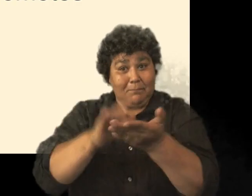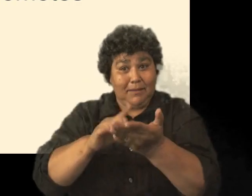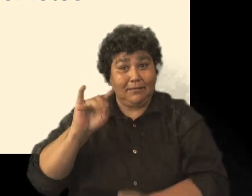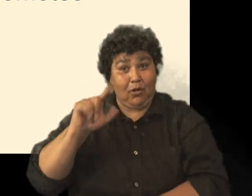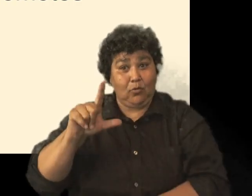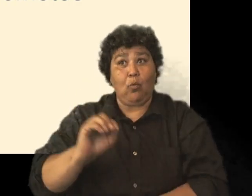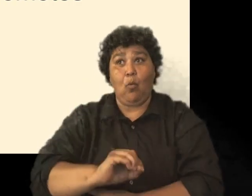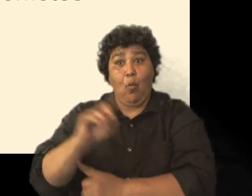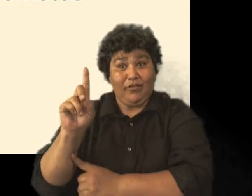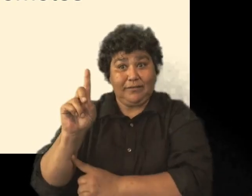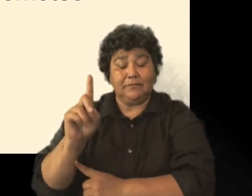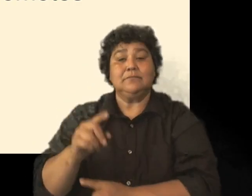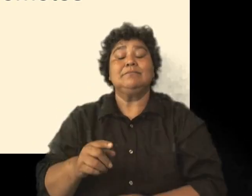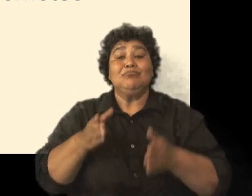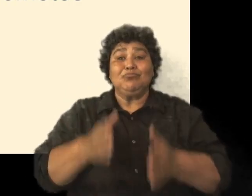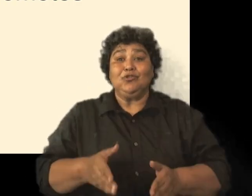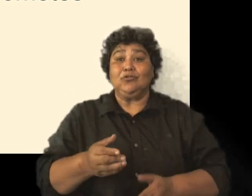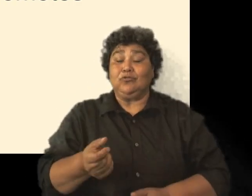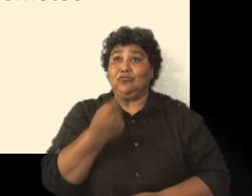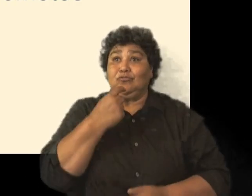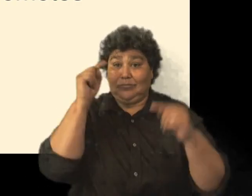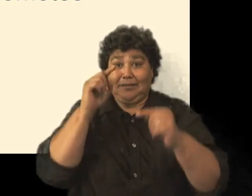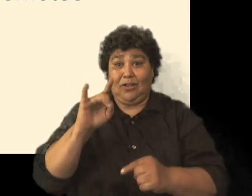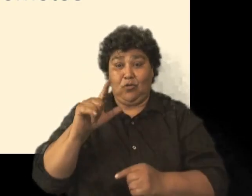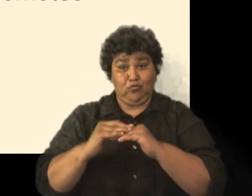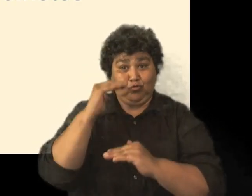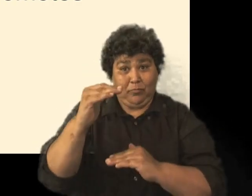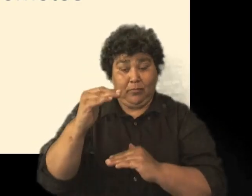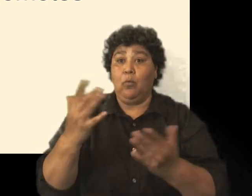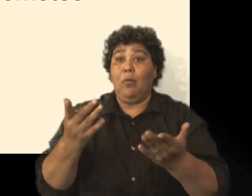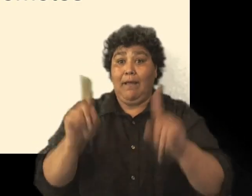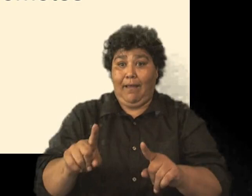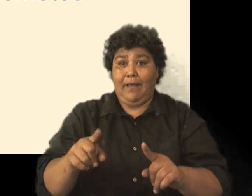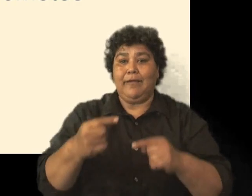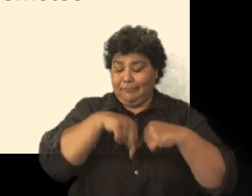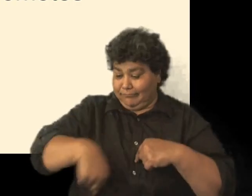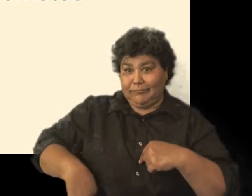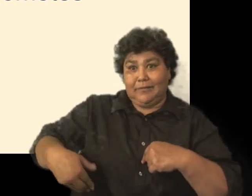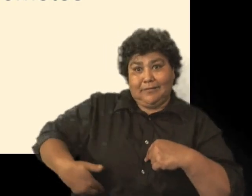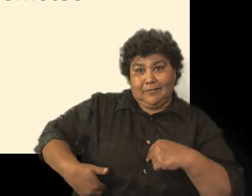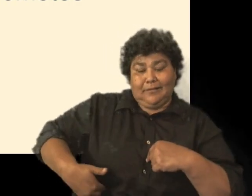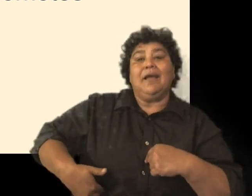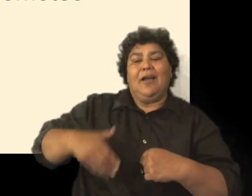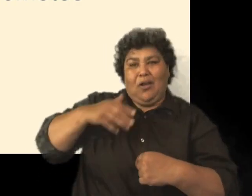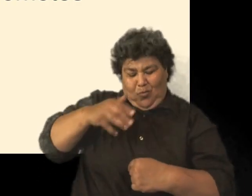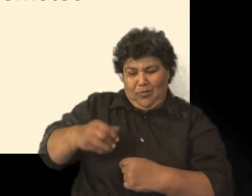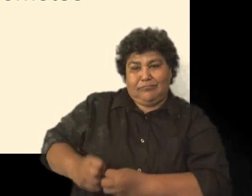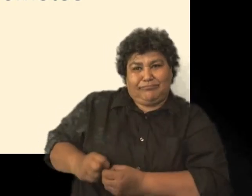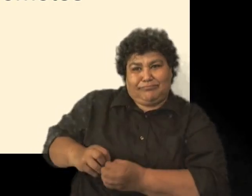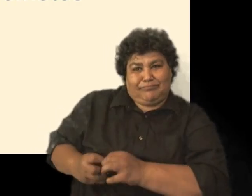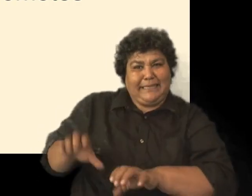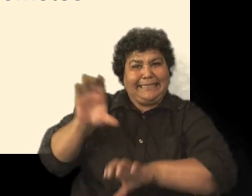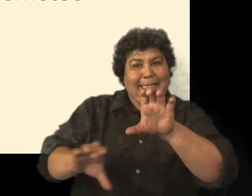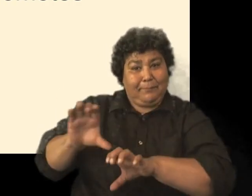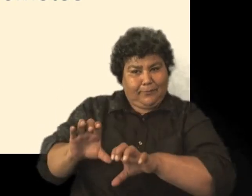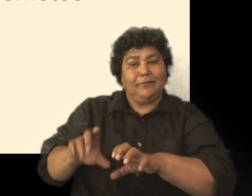excessive amount of Tylenol is ingested, it goes to the liver and breaks down into strong reactive oxygen species that